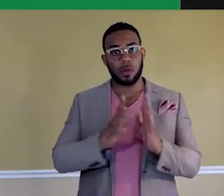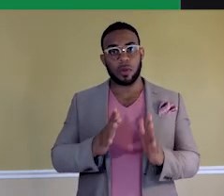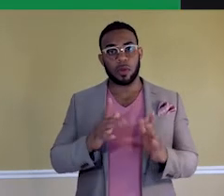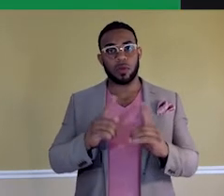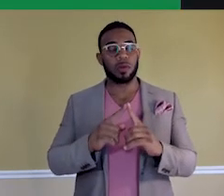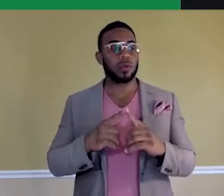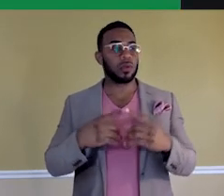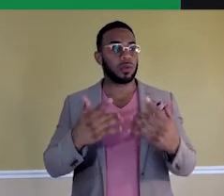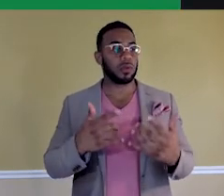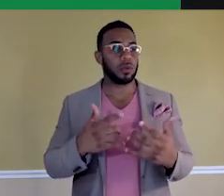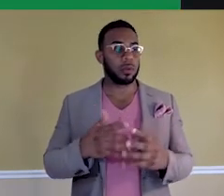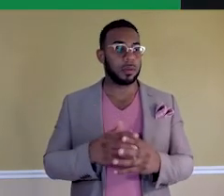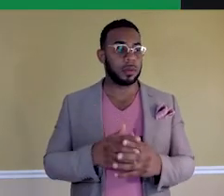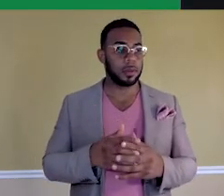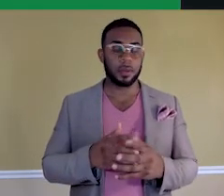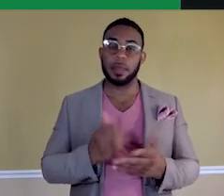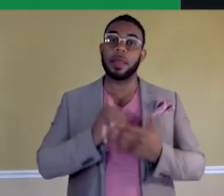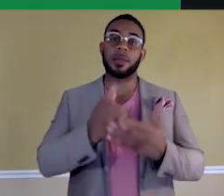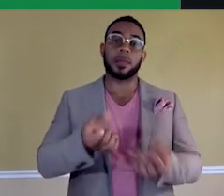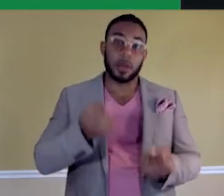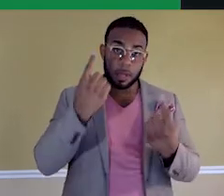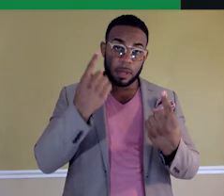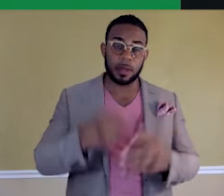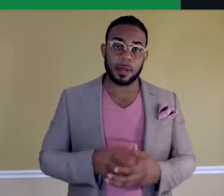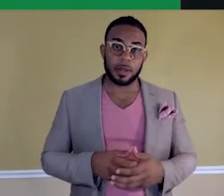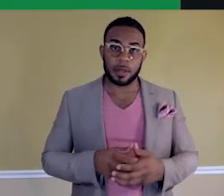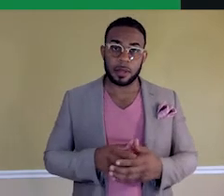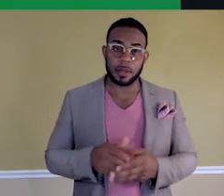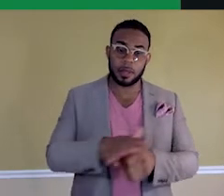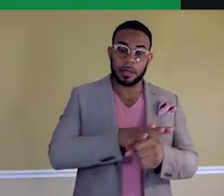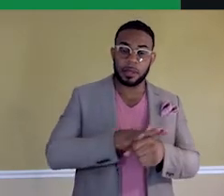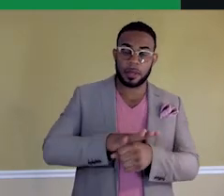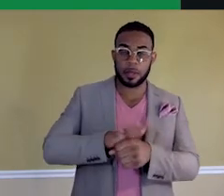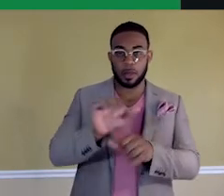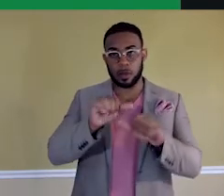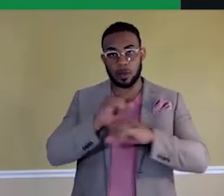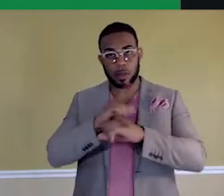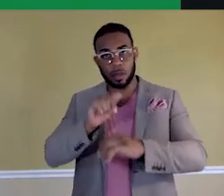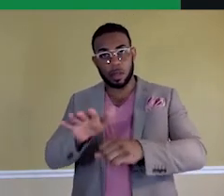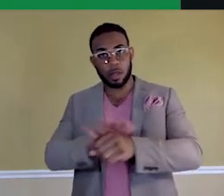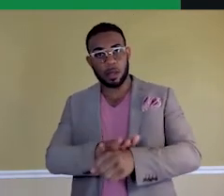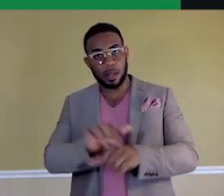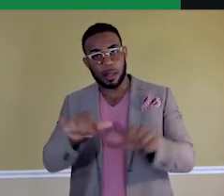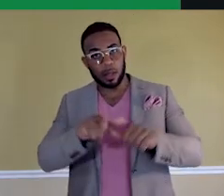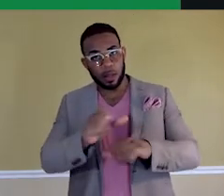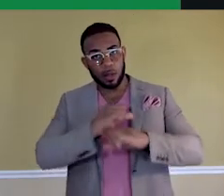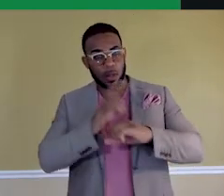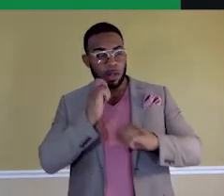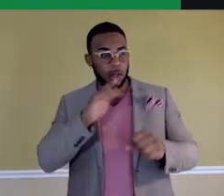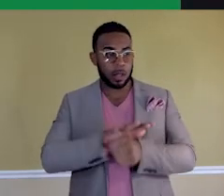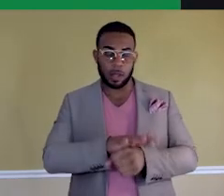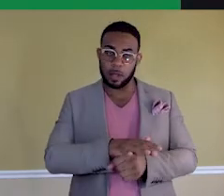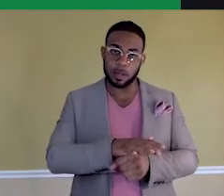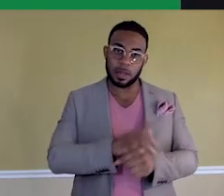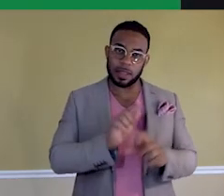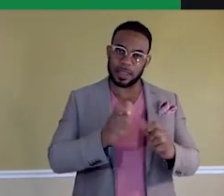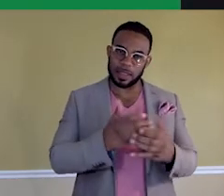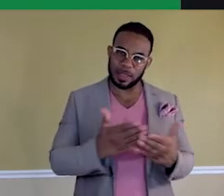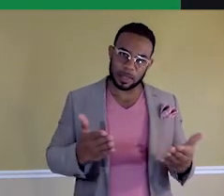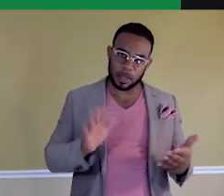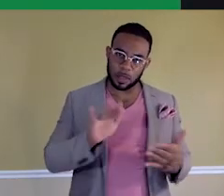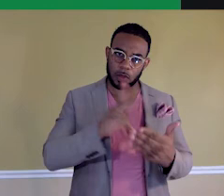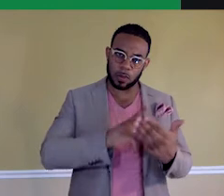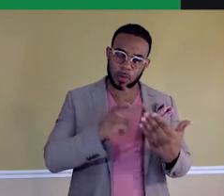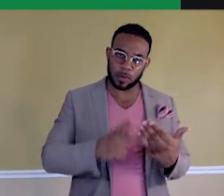to help you understand the areas your protection should cover, the things on